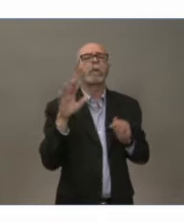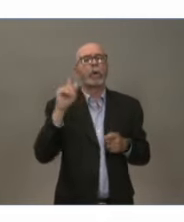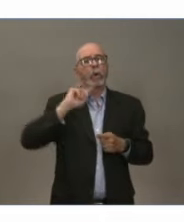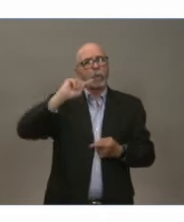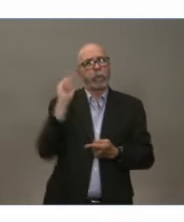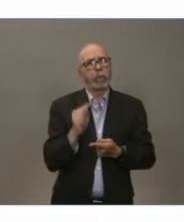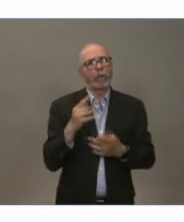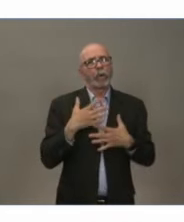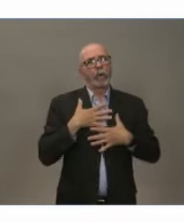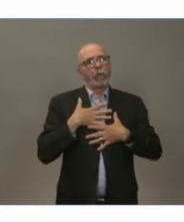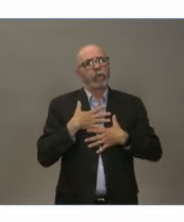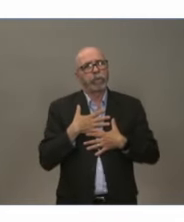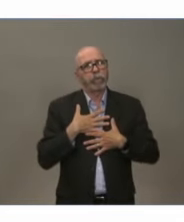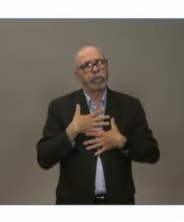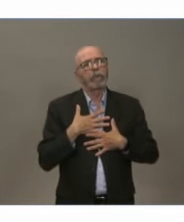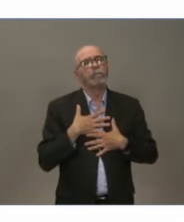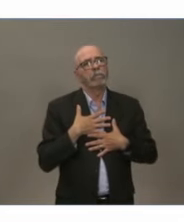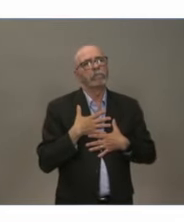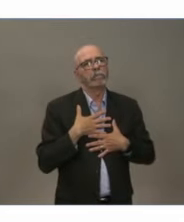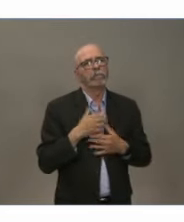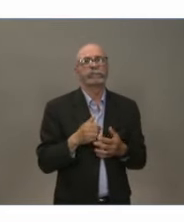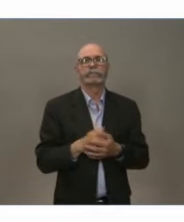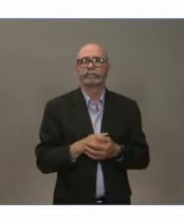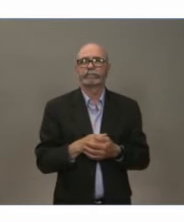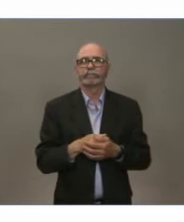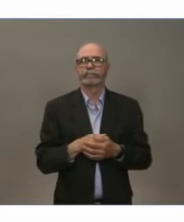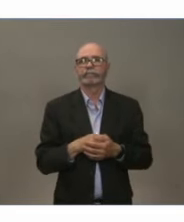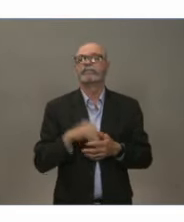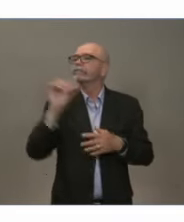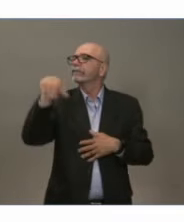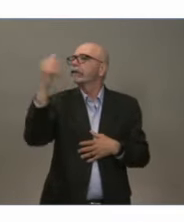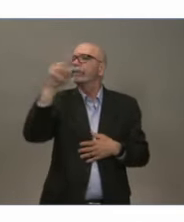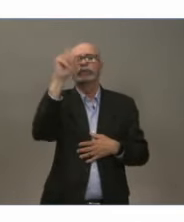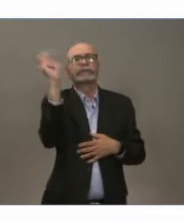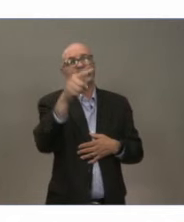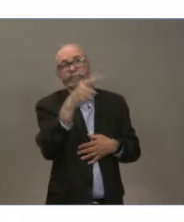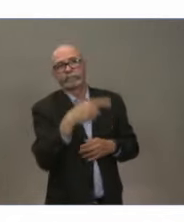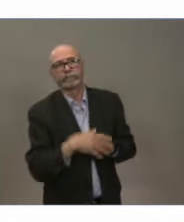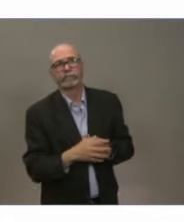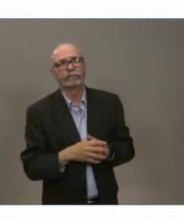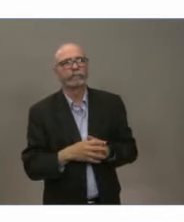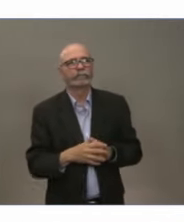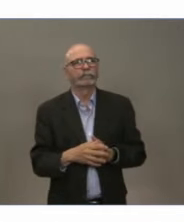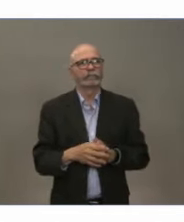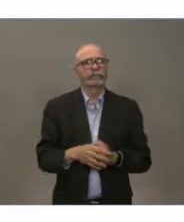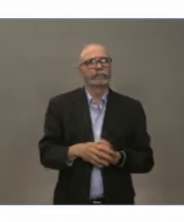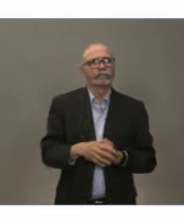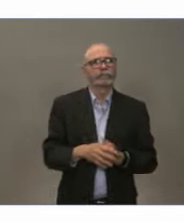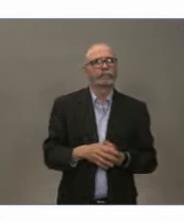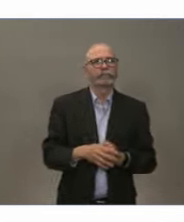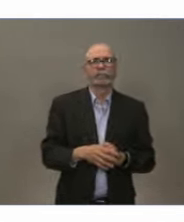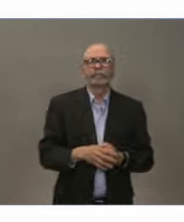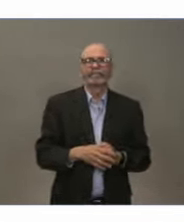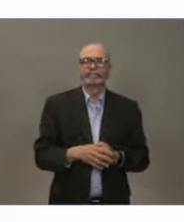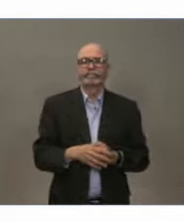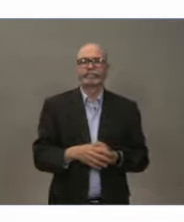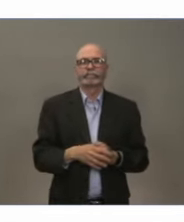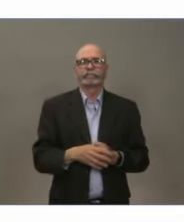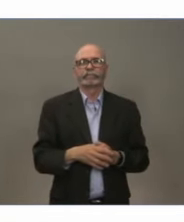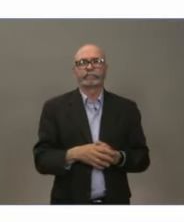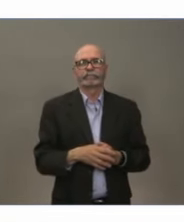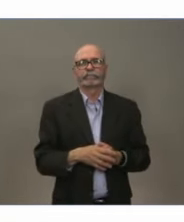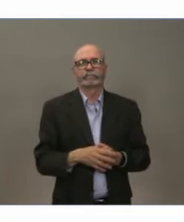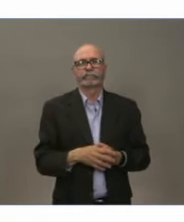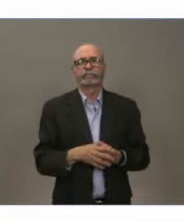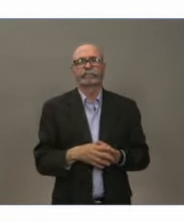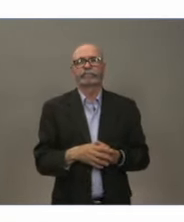follow-up, Cassandra. Yeah, so will there be other measures that could be added in the near future, for example,